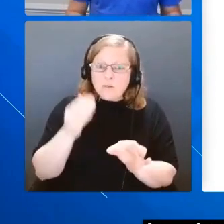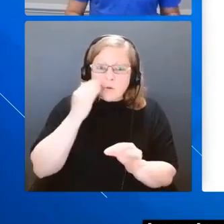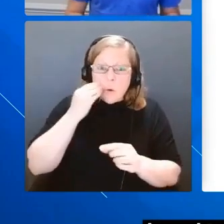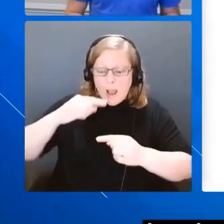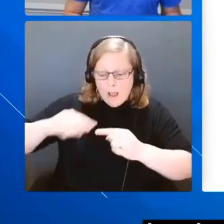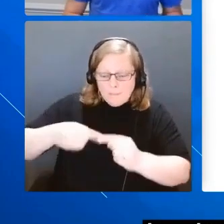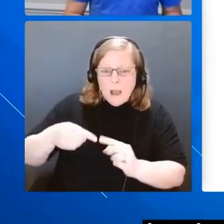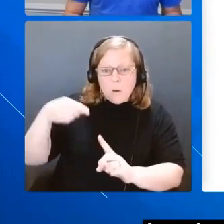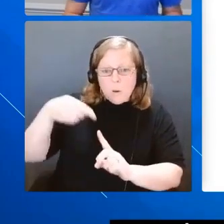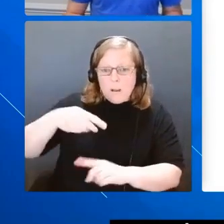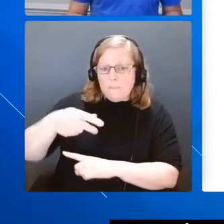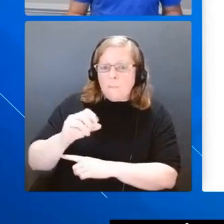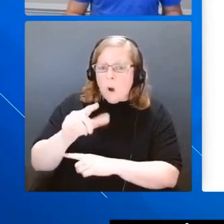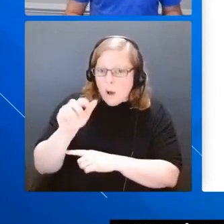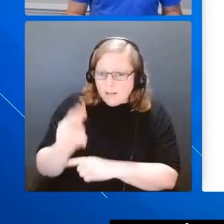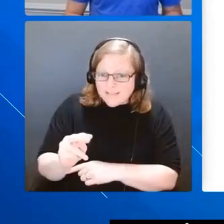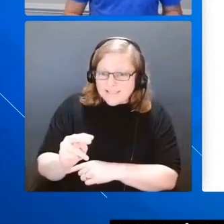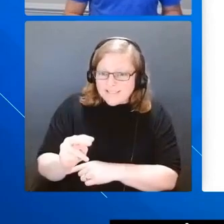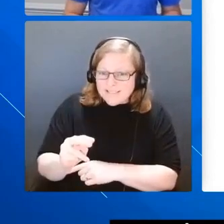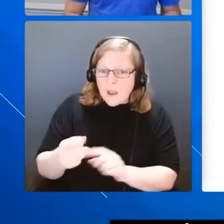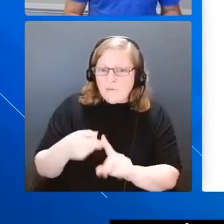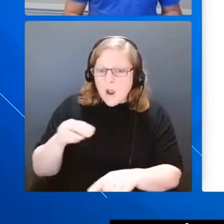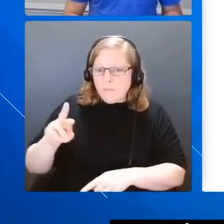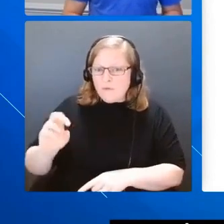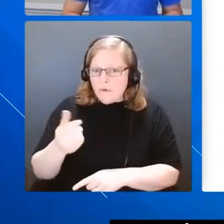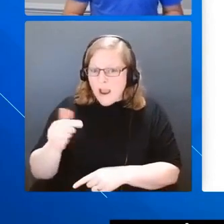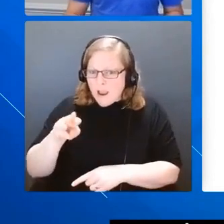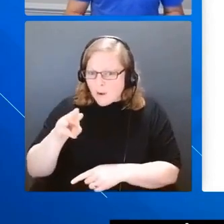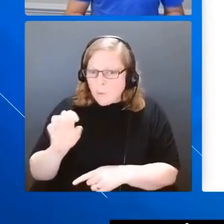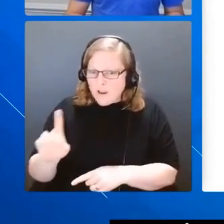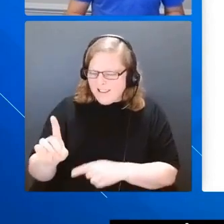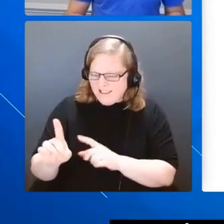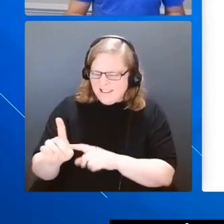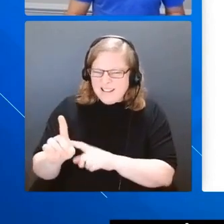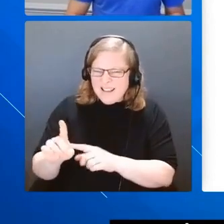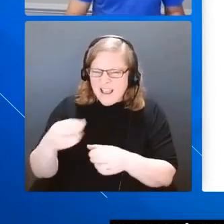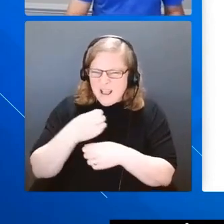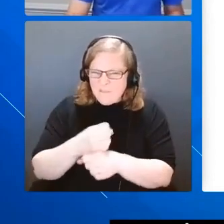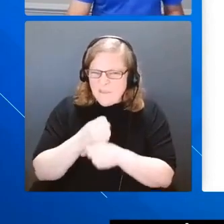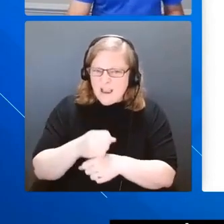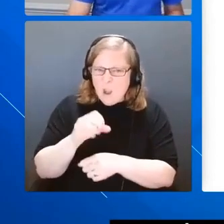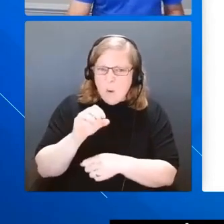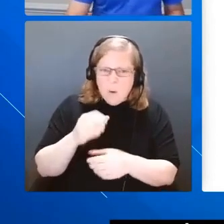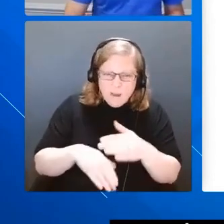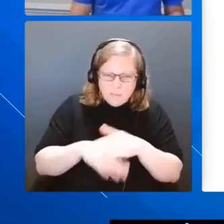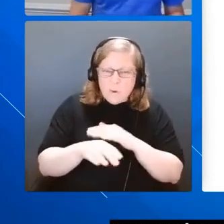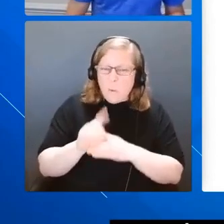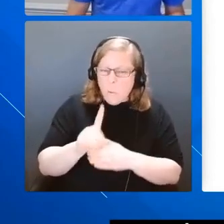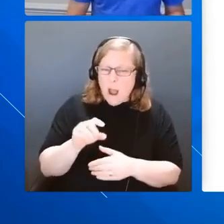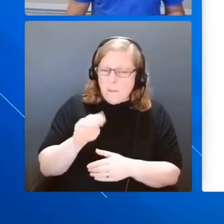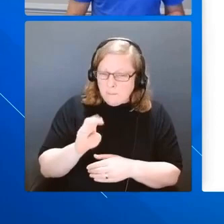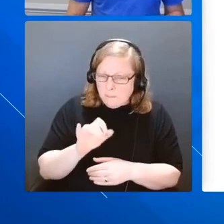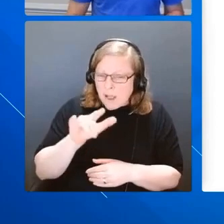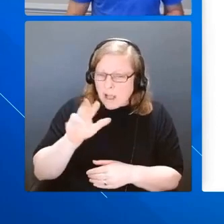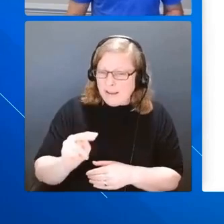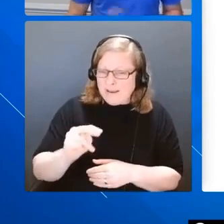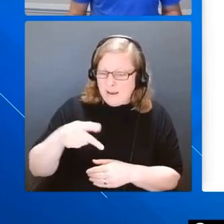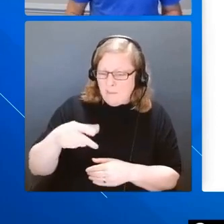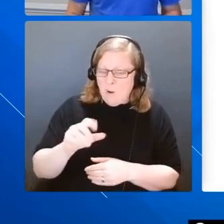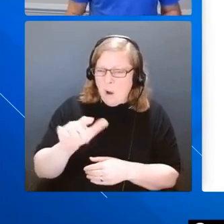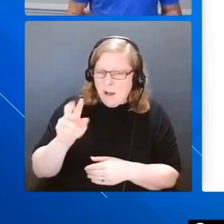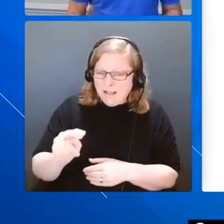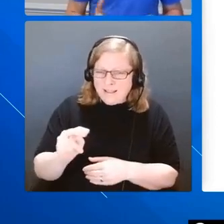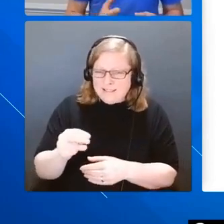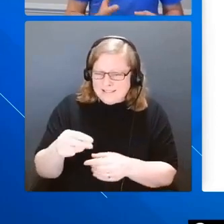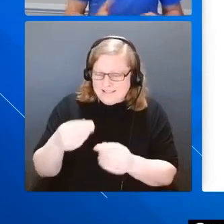pollen and how ragweed can produce, and this is true, 1 billion pollen grains per season. On a TV